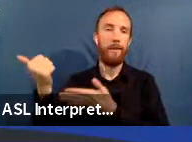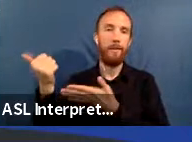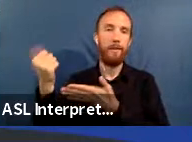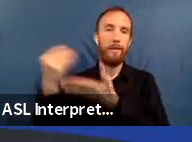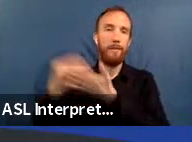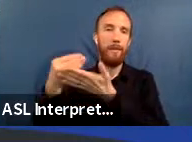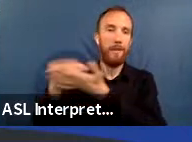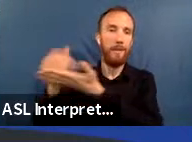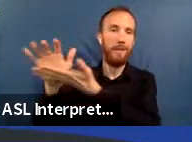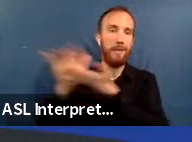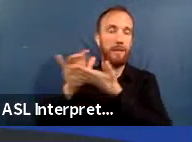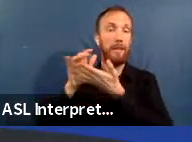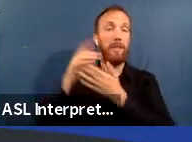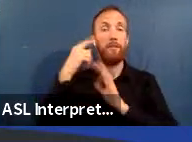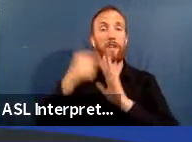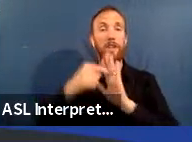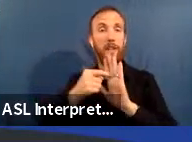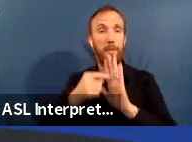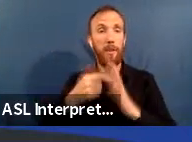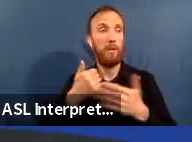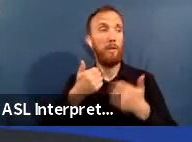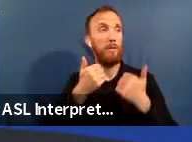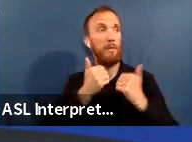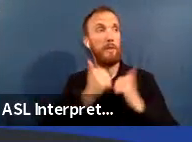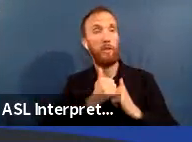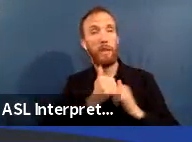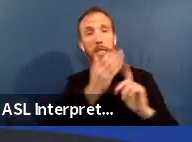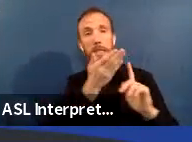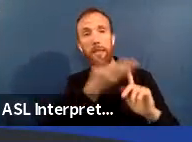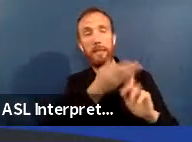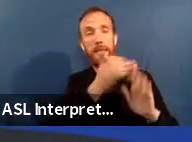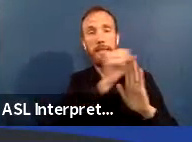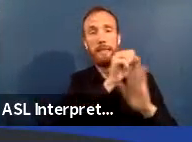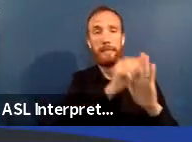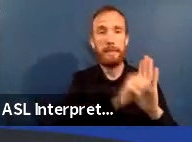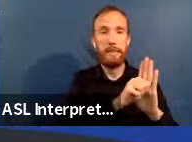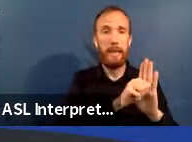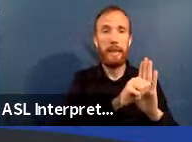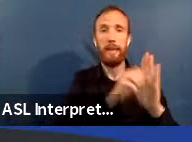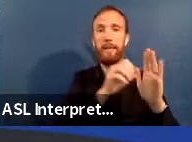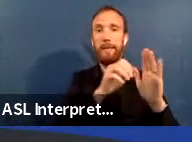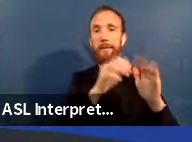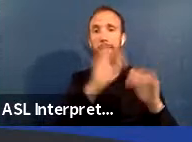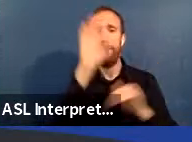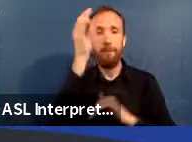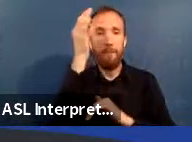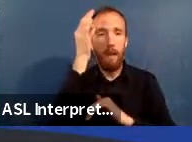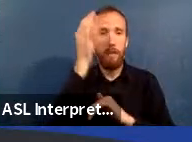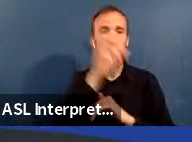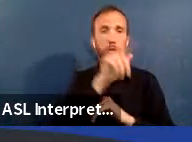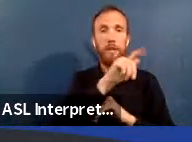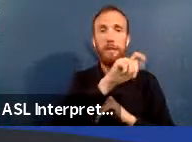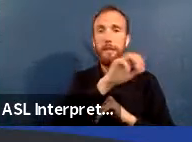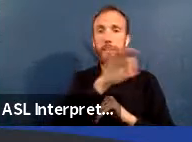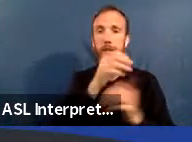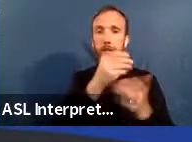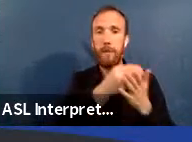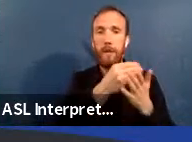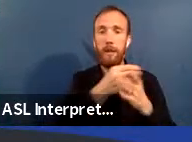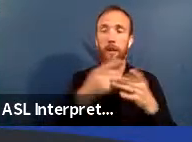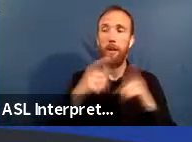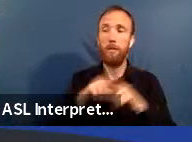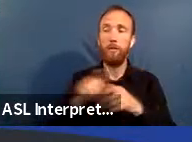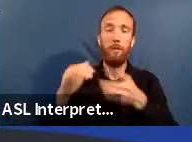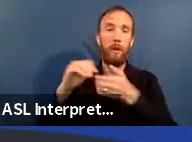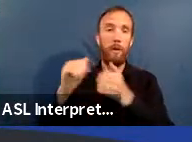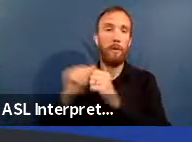we've pursued state, federal, local TIF funding. We also partner with other city agencies such as the Metropolitan Water